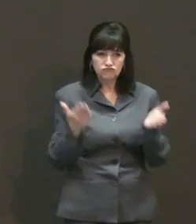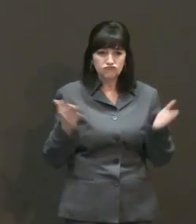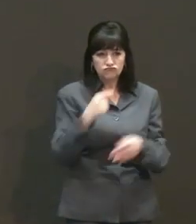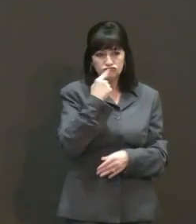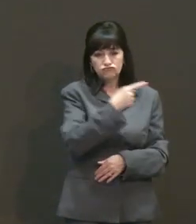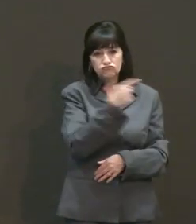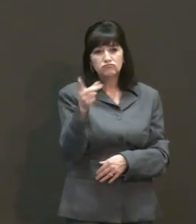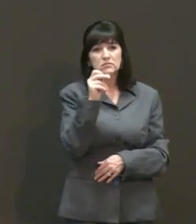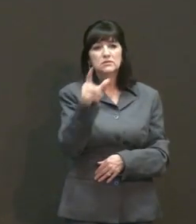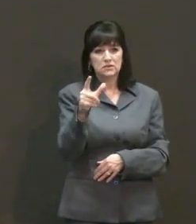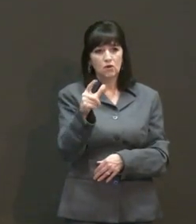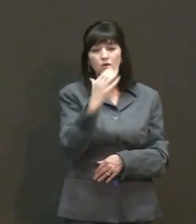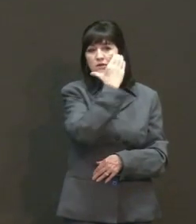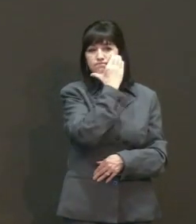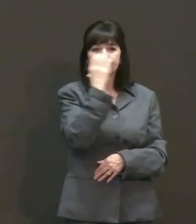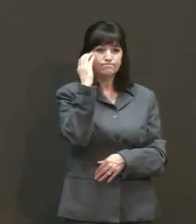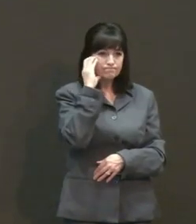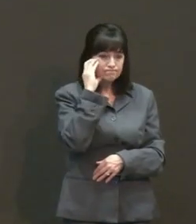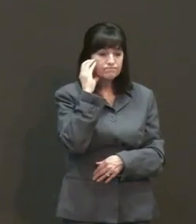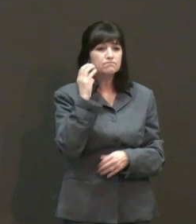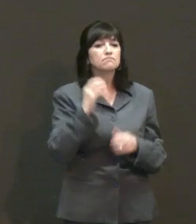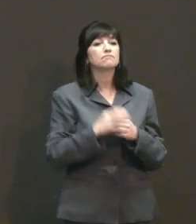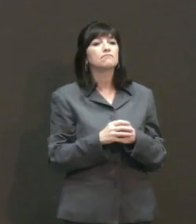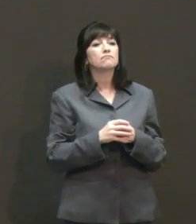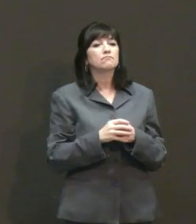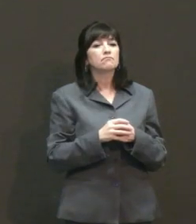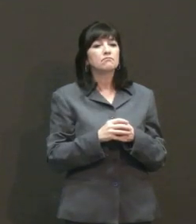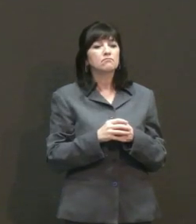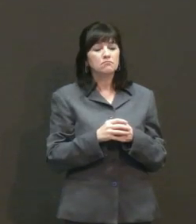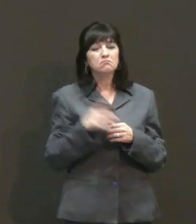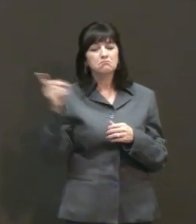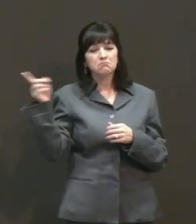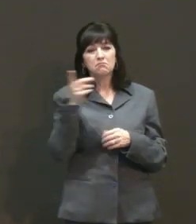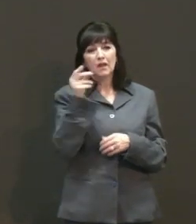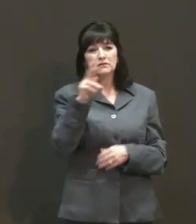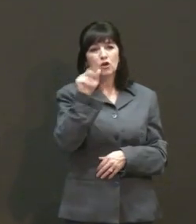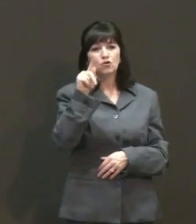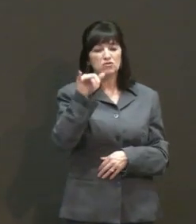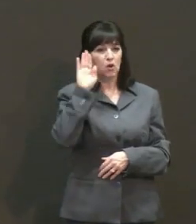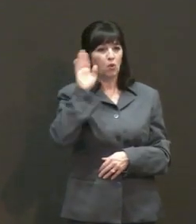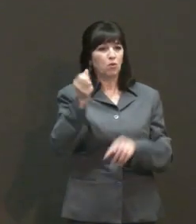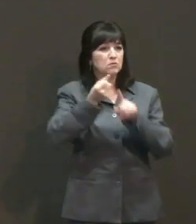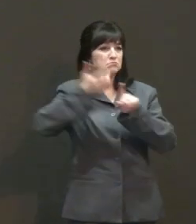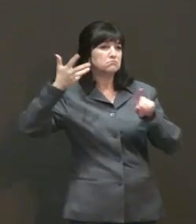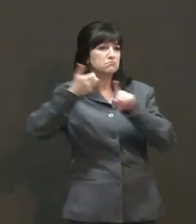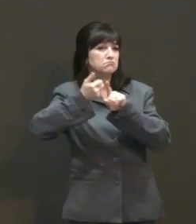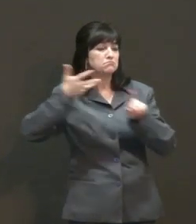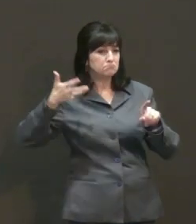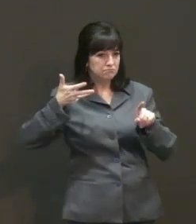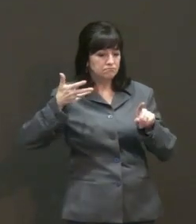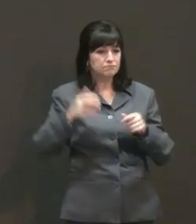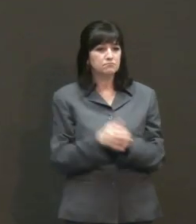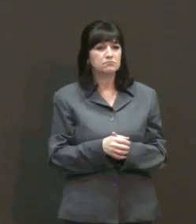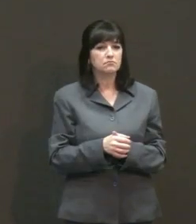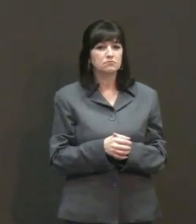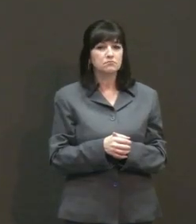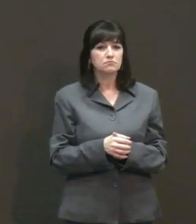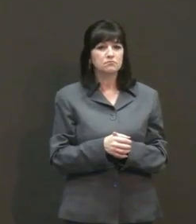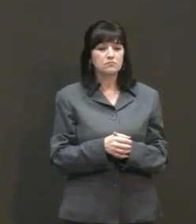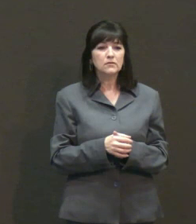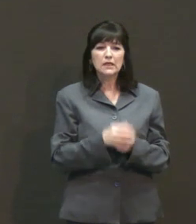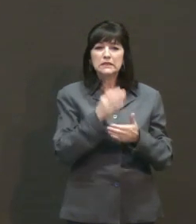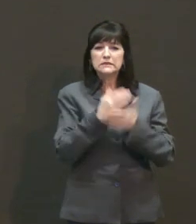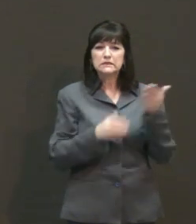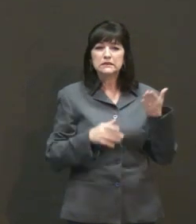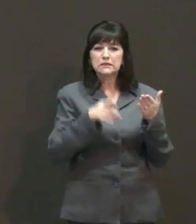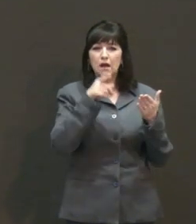face covering, a cloth mask, and Dr. Rattay will talk about that. There is some nuance here that you need to pay attention